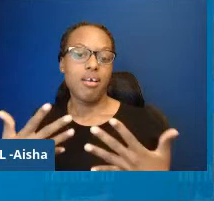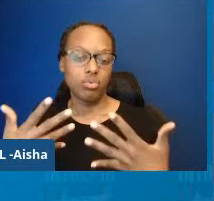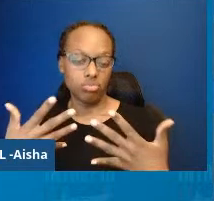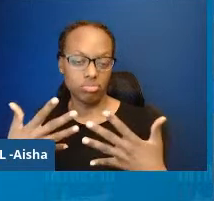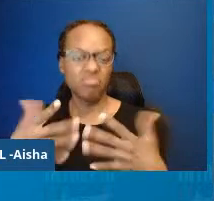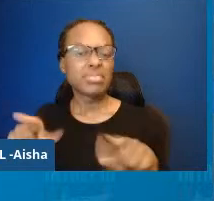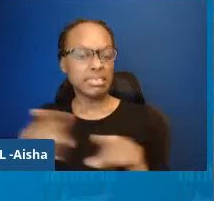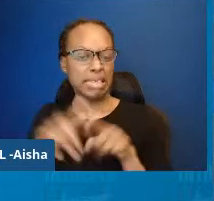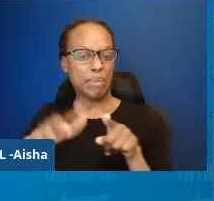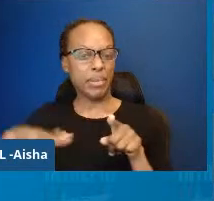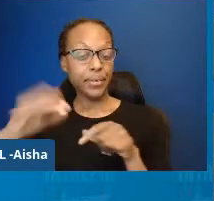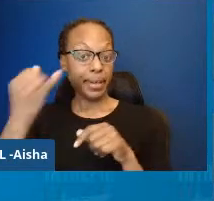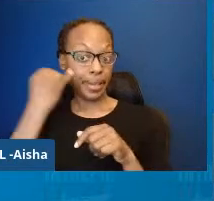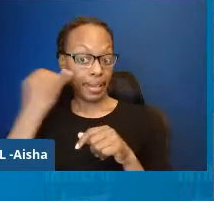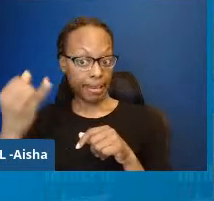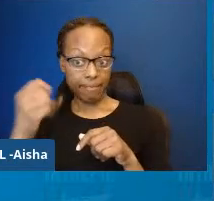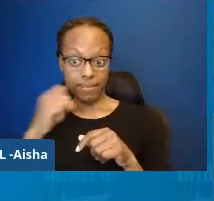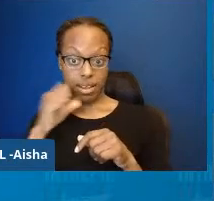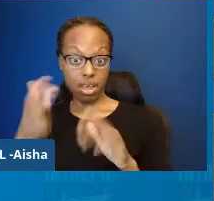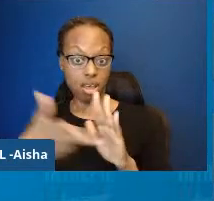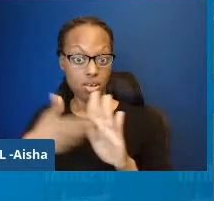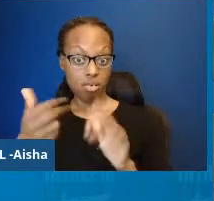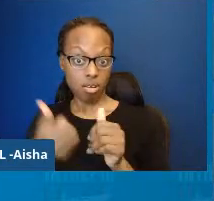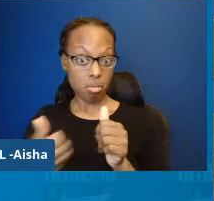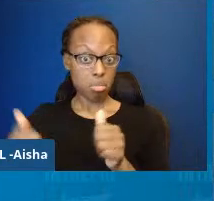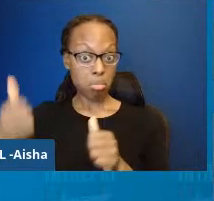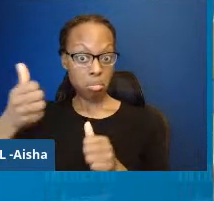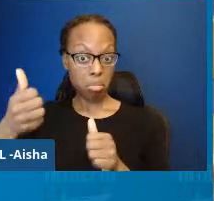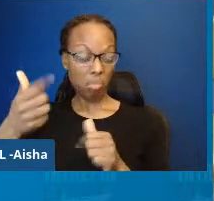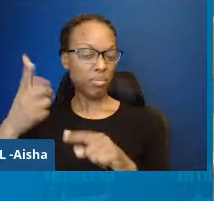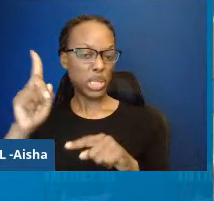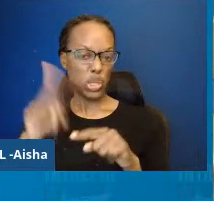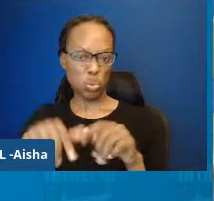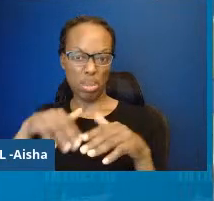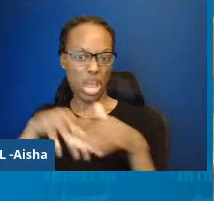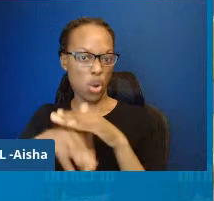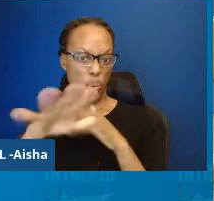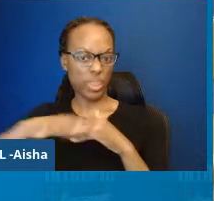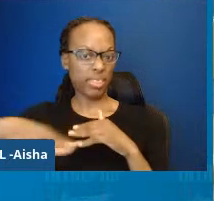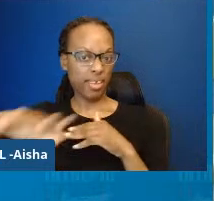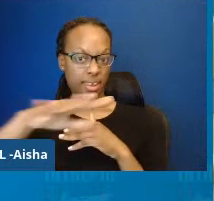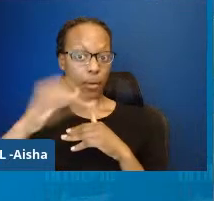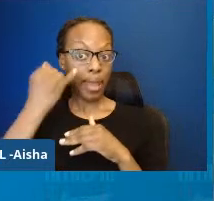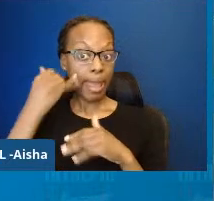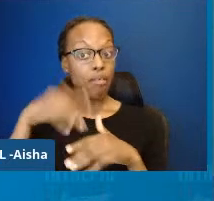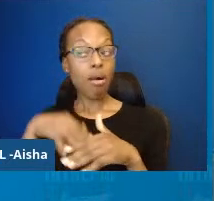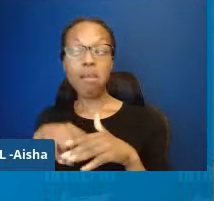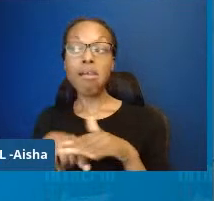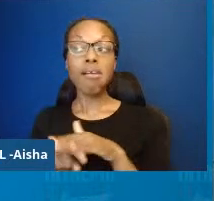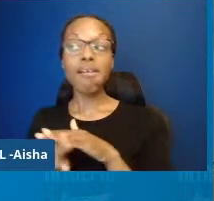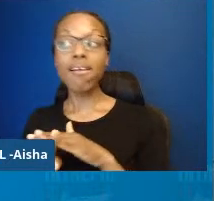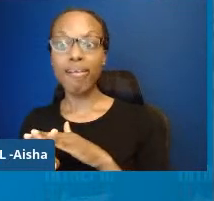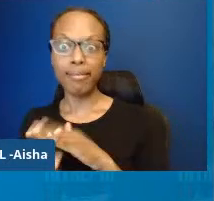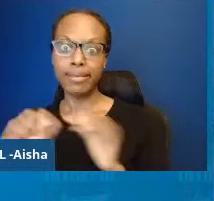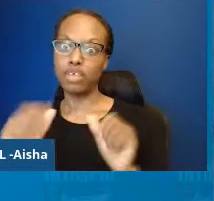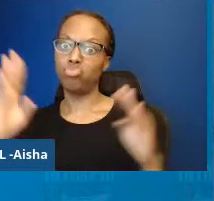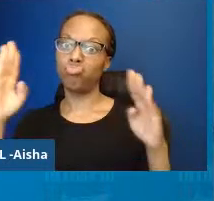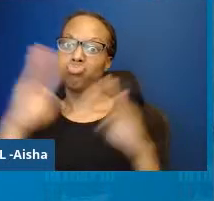have this rank, you wouldn't be in this location. You could get in a lot of trouble. But I want to